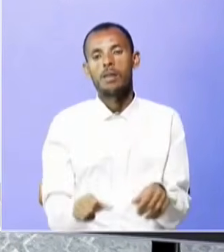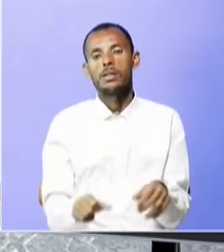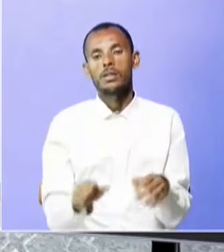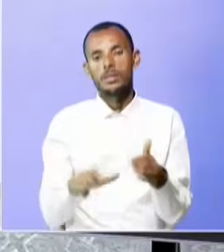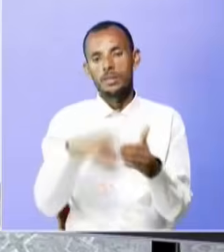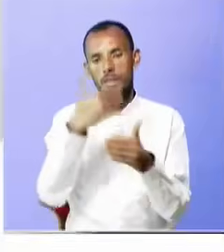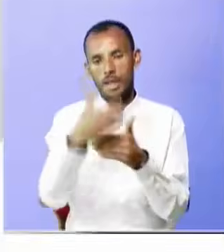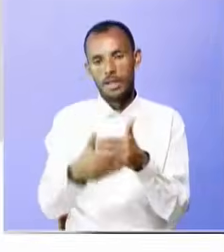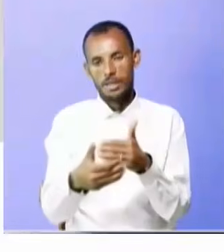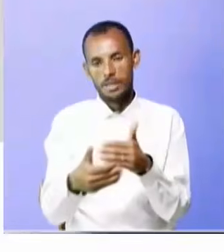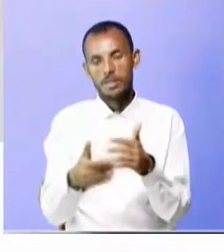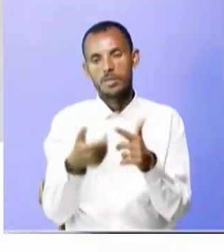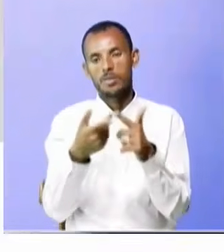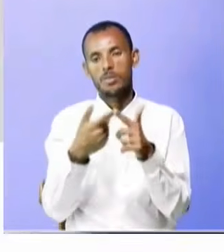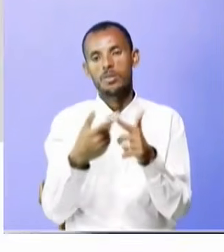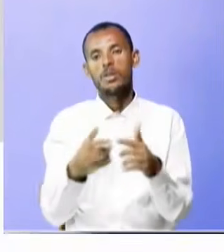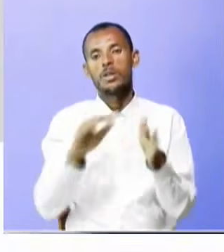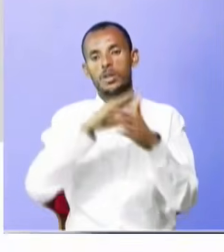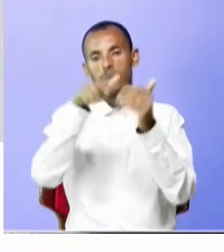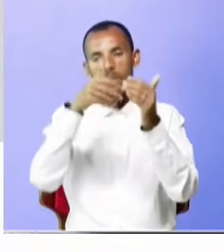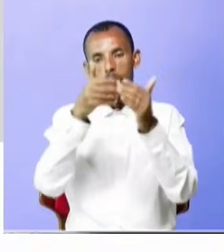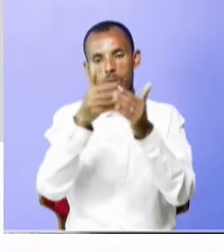this